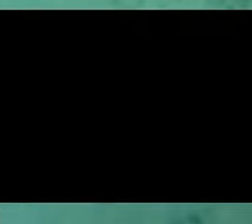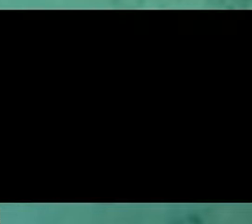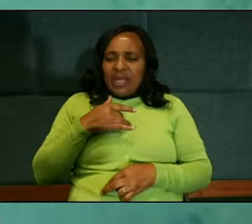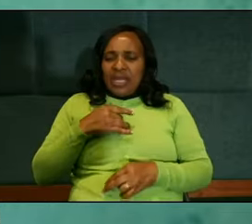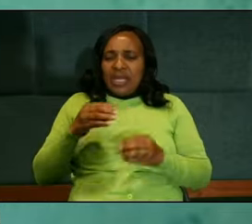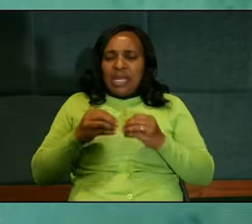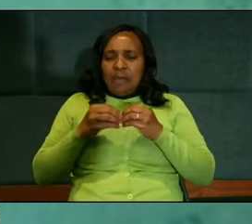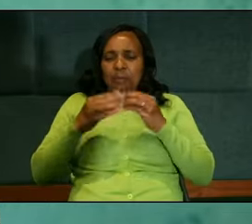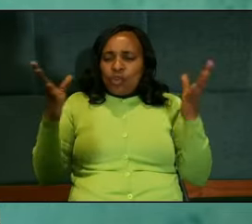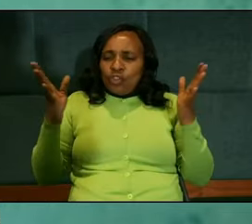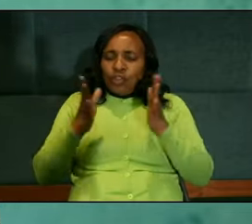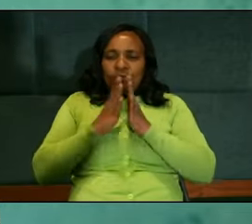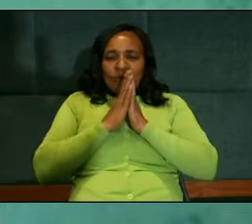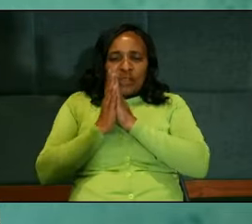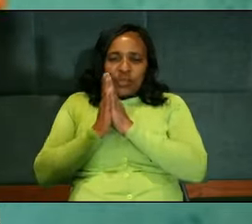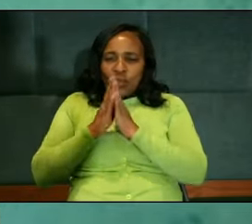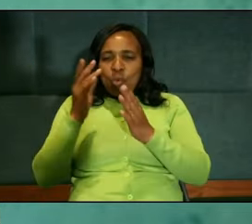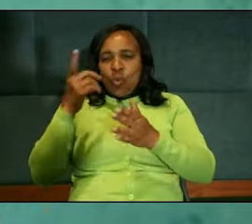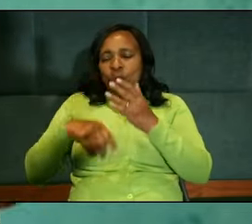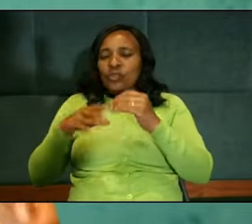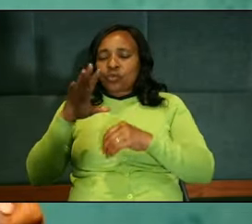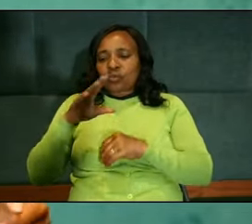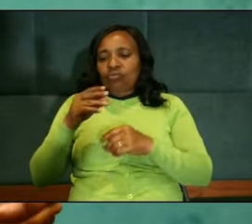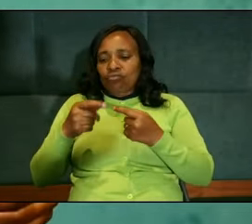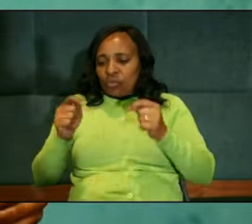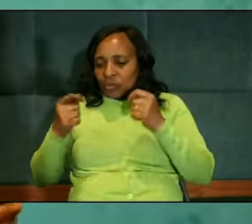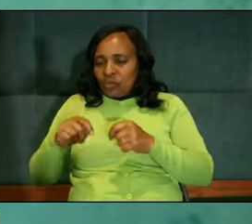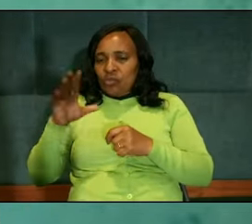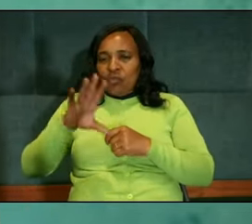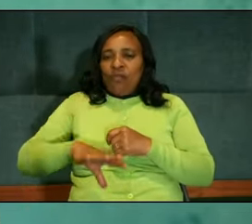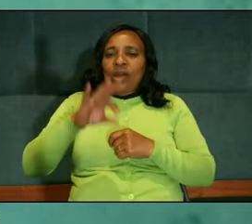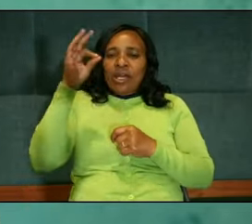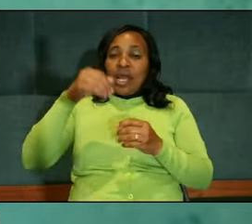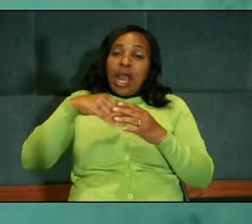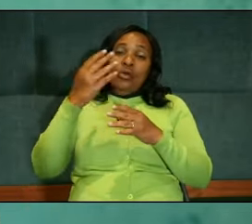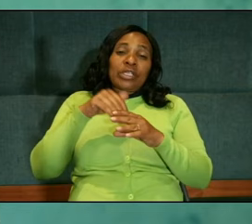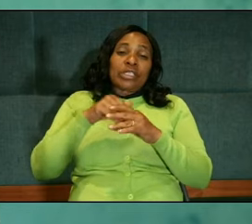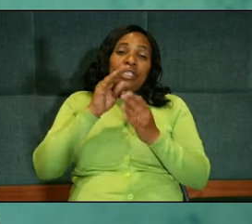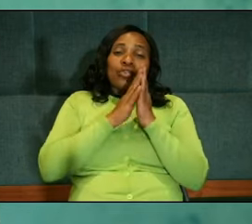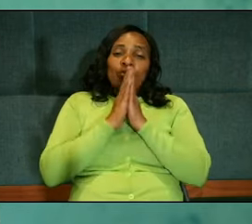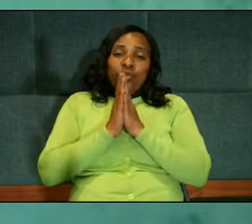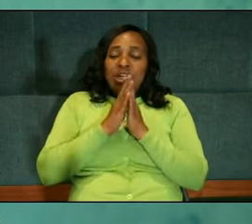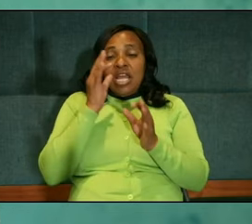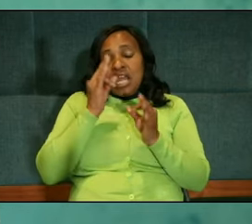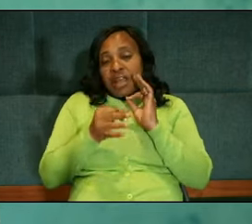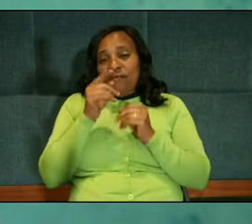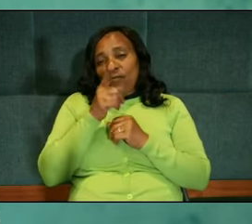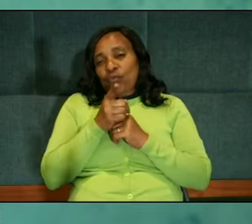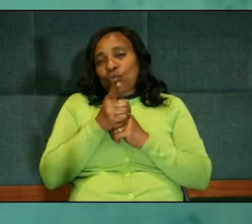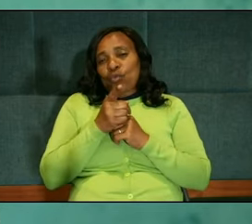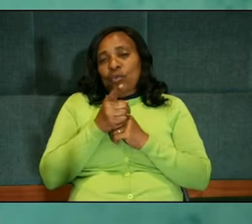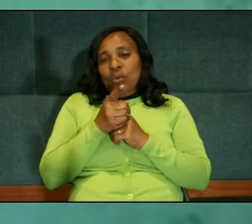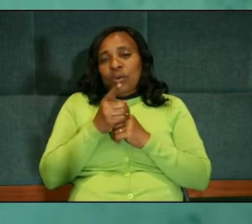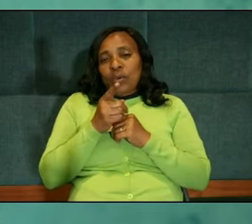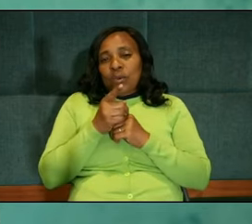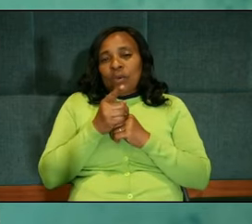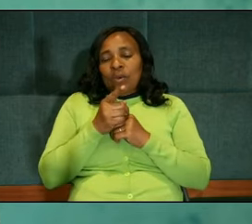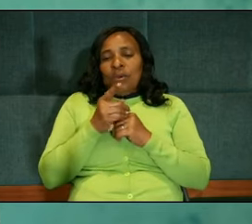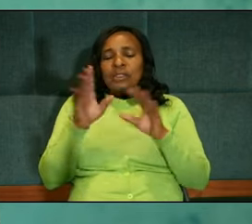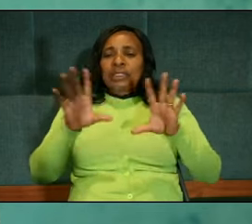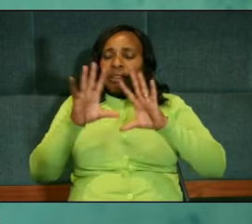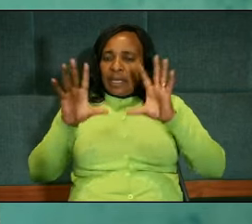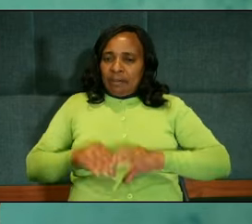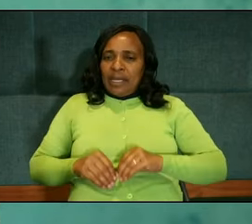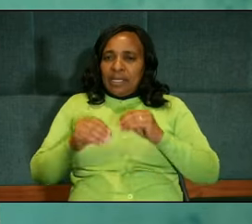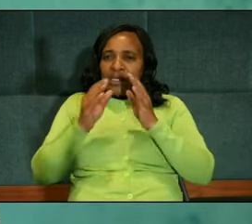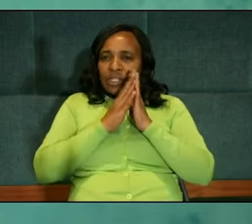the most with the story and what we were trying to find out in the story. Mm-hmm. And if you really analyze